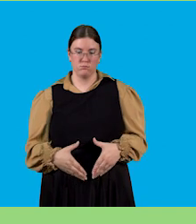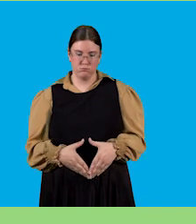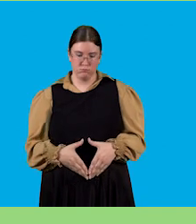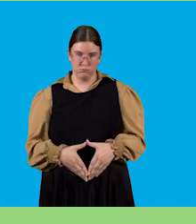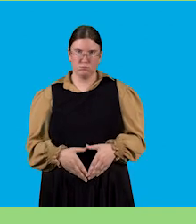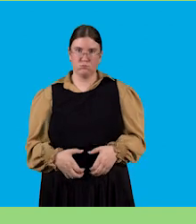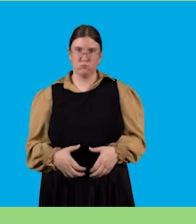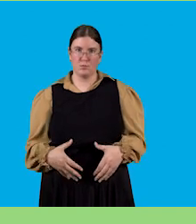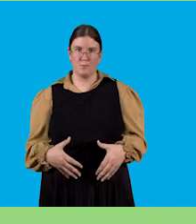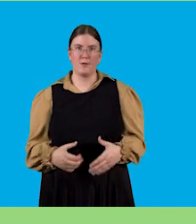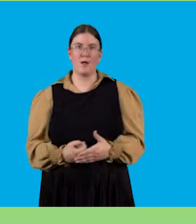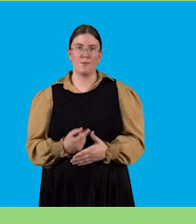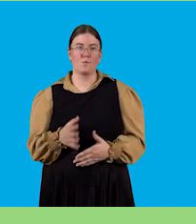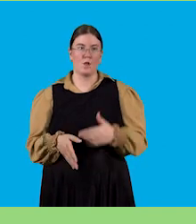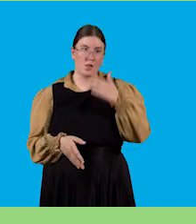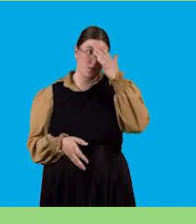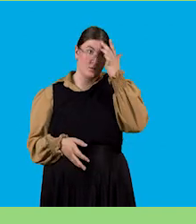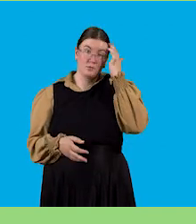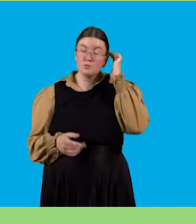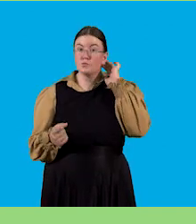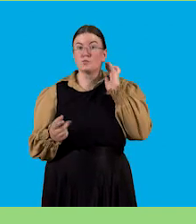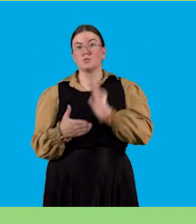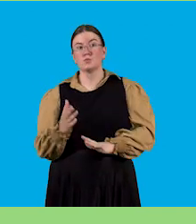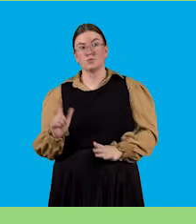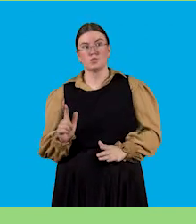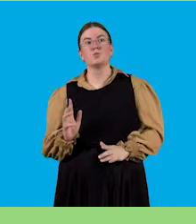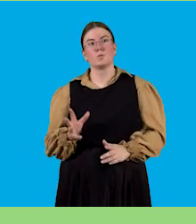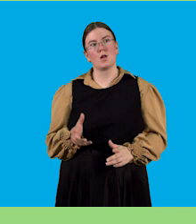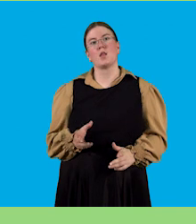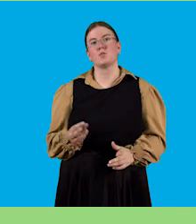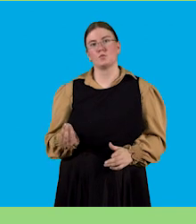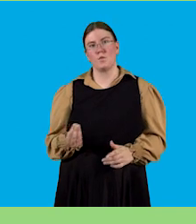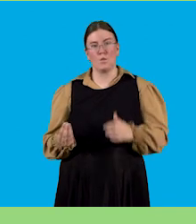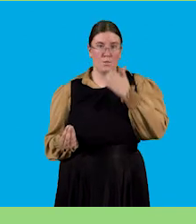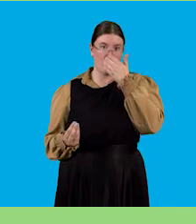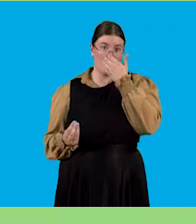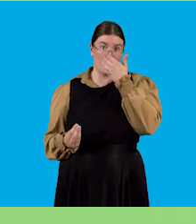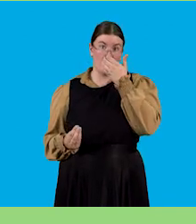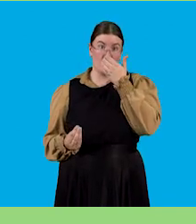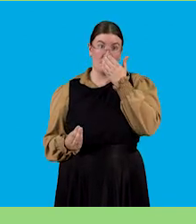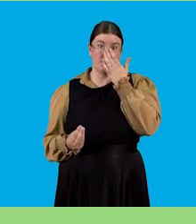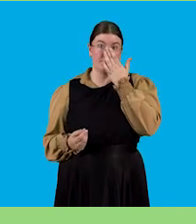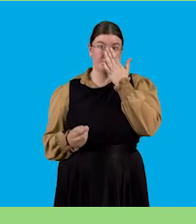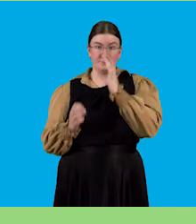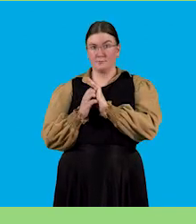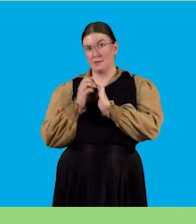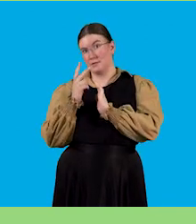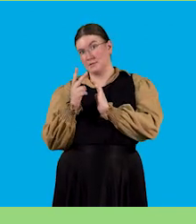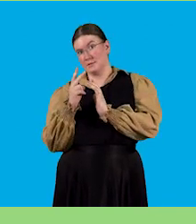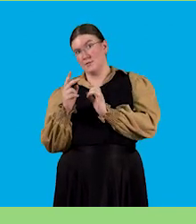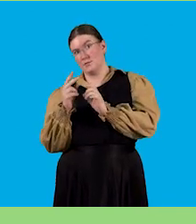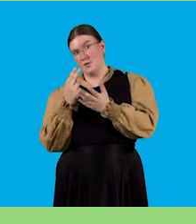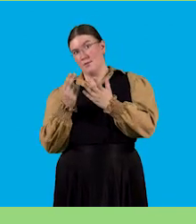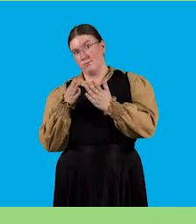pain when urinating. So here in this diagram, you have an example of a normal bladder